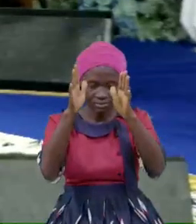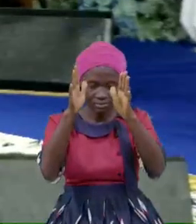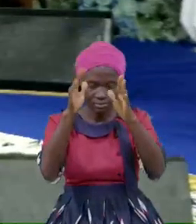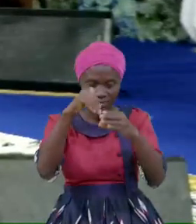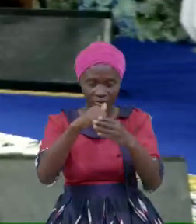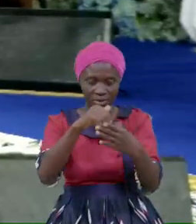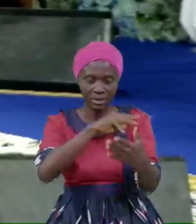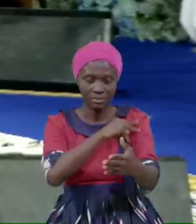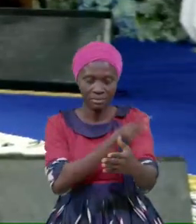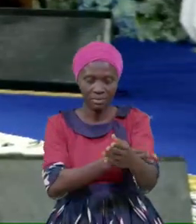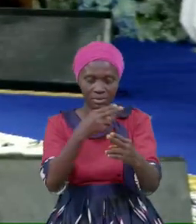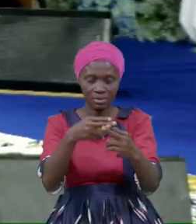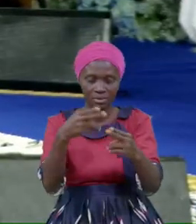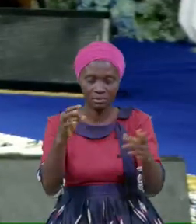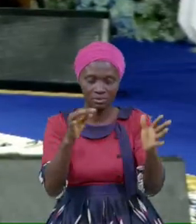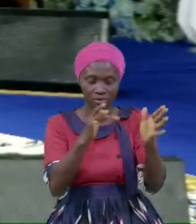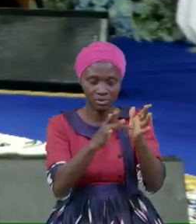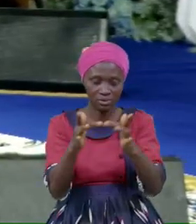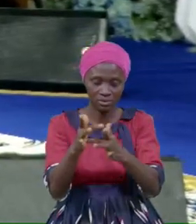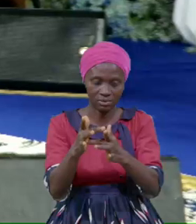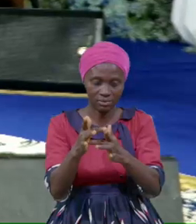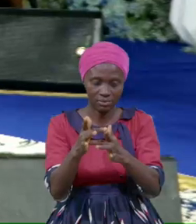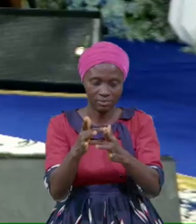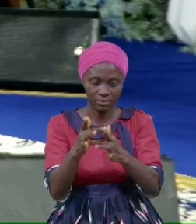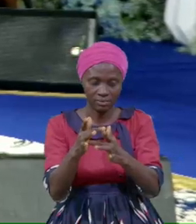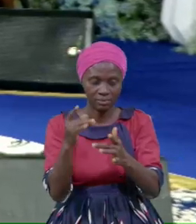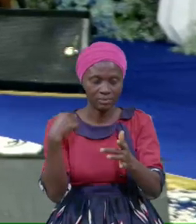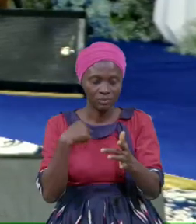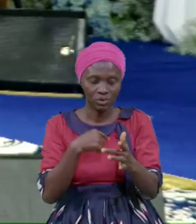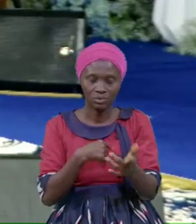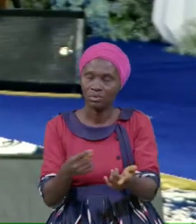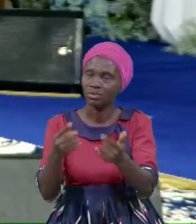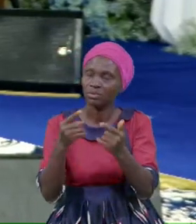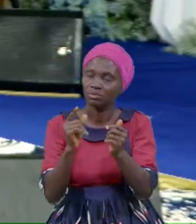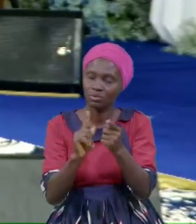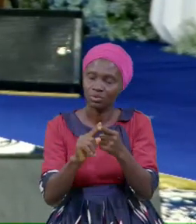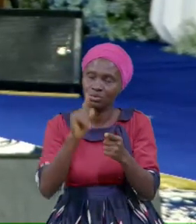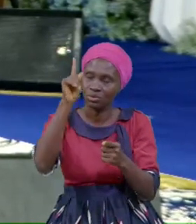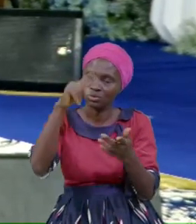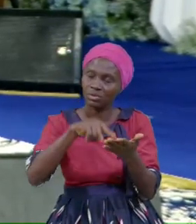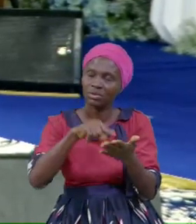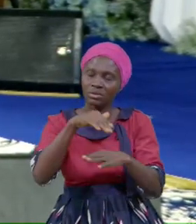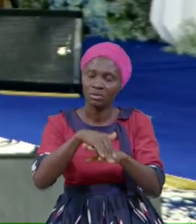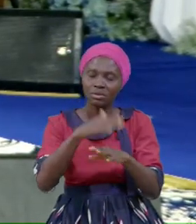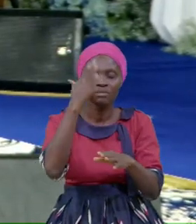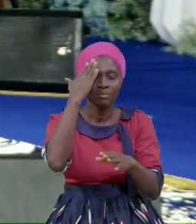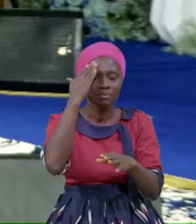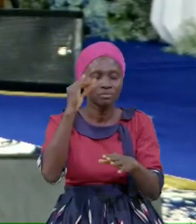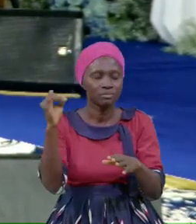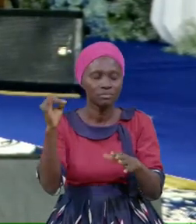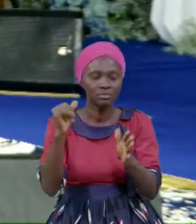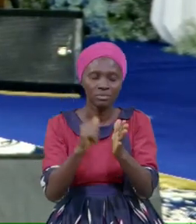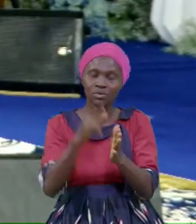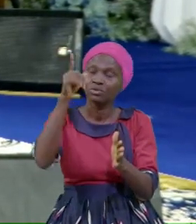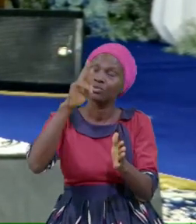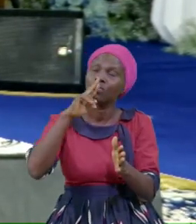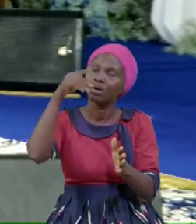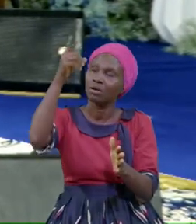of Jesus, we come to you tonight knowing you are the God of all